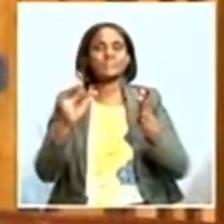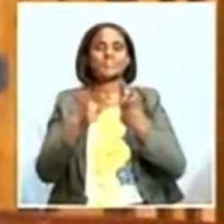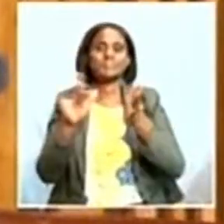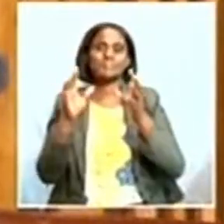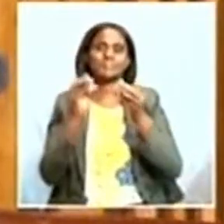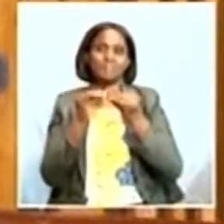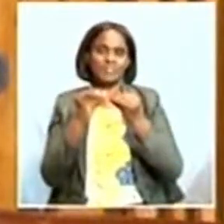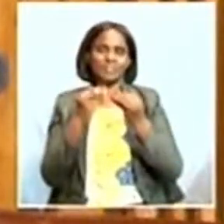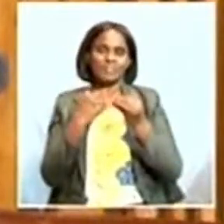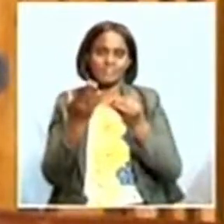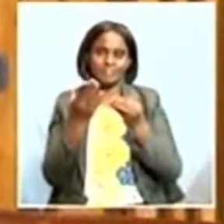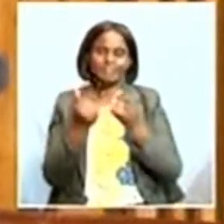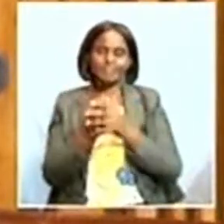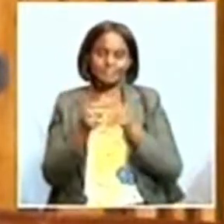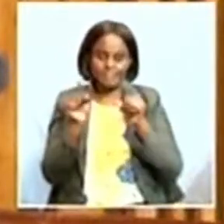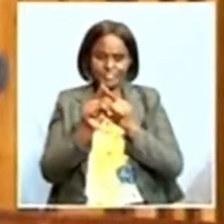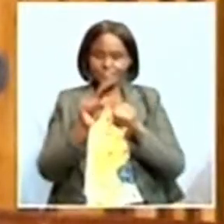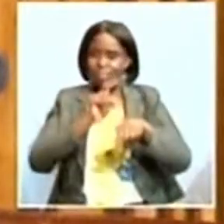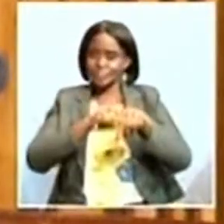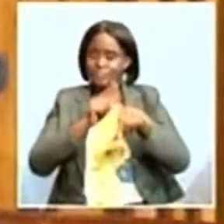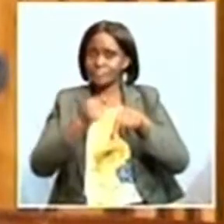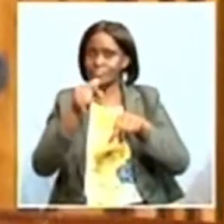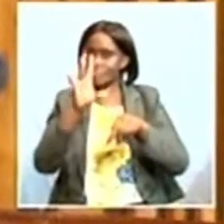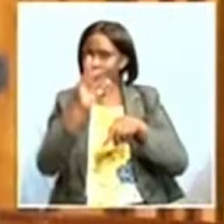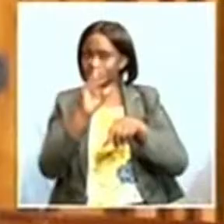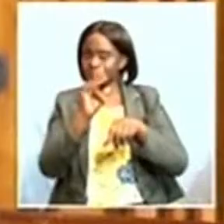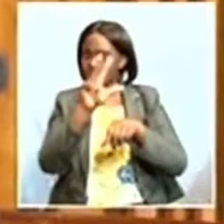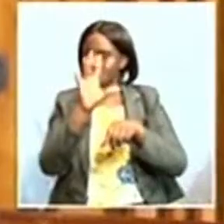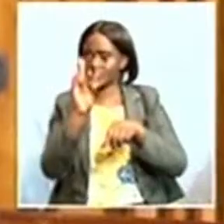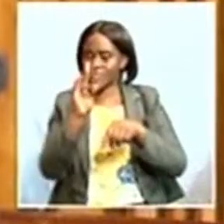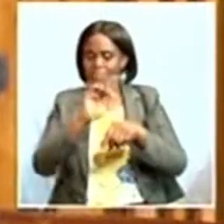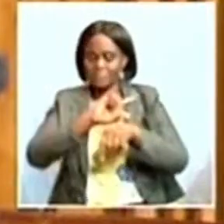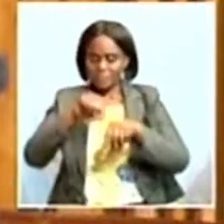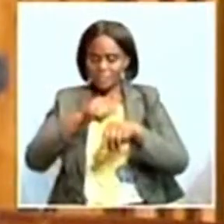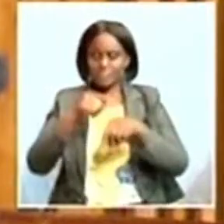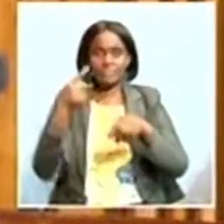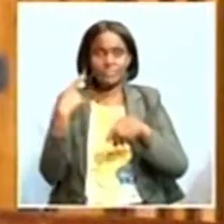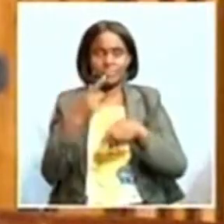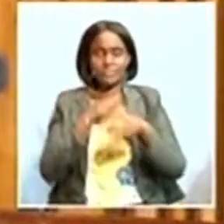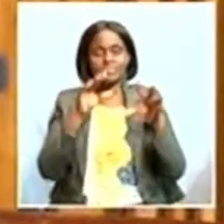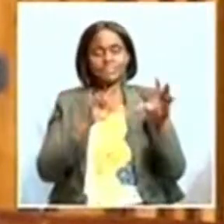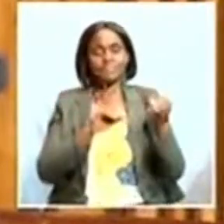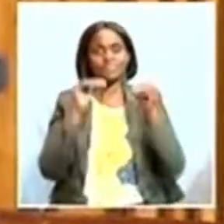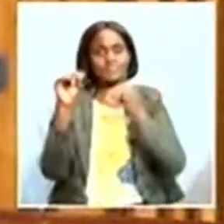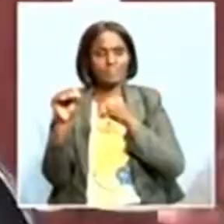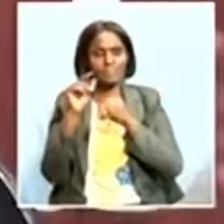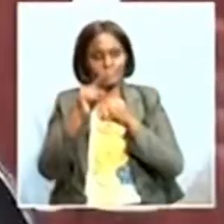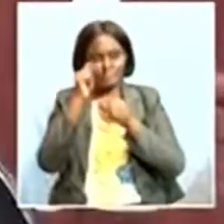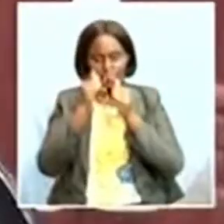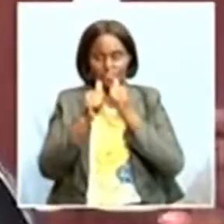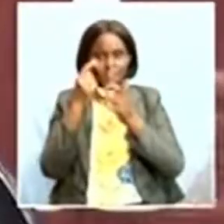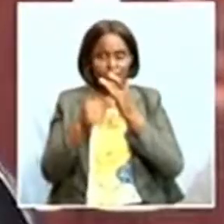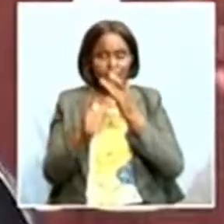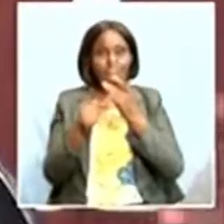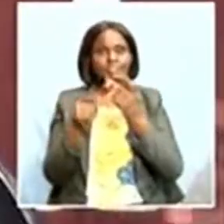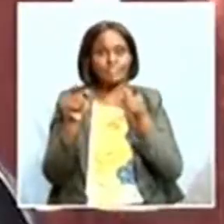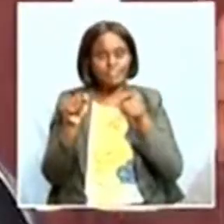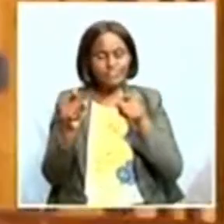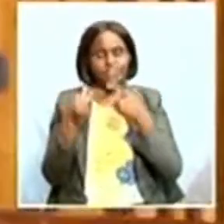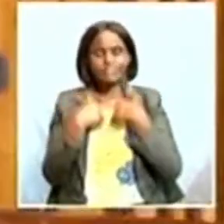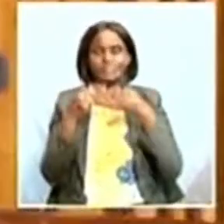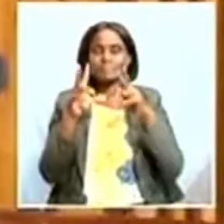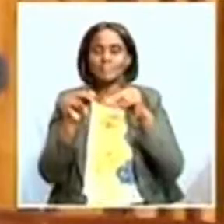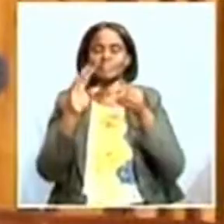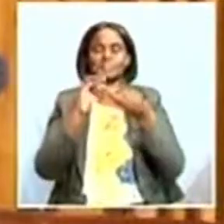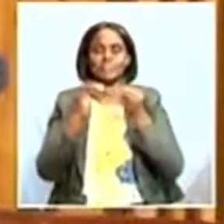And at 17:37 hours, Pauline, the House then adjourned. This is due to the fact that there was